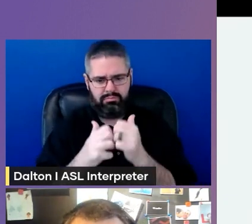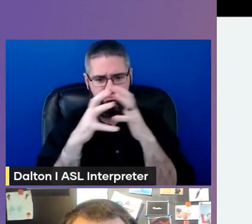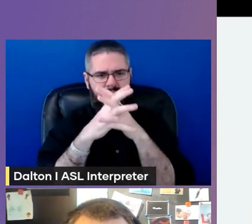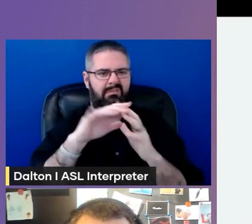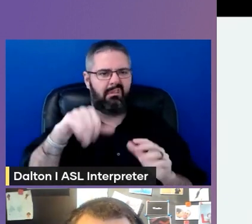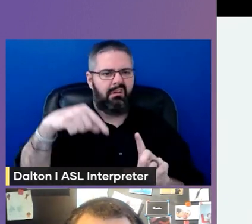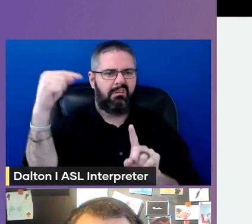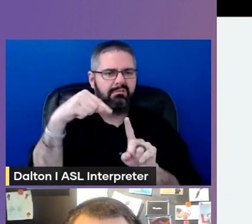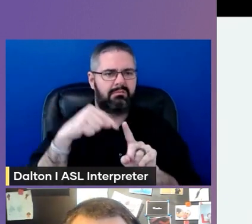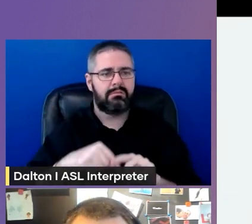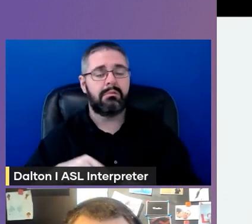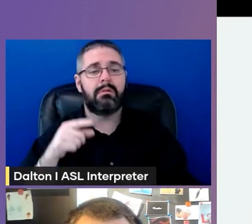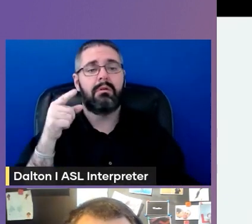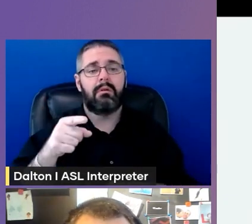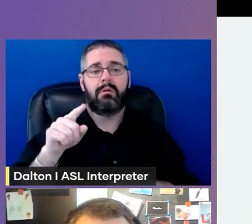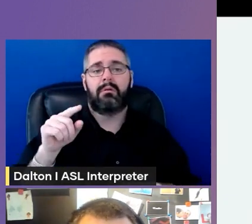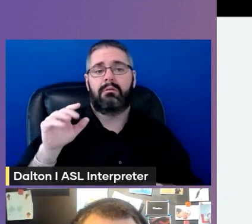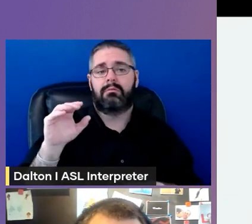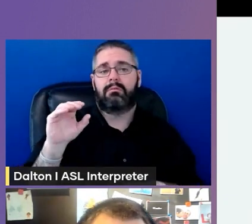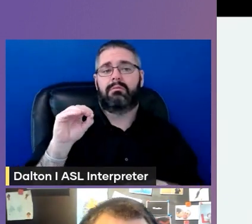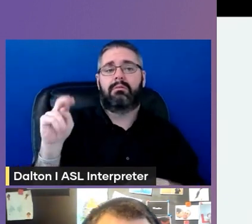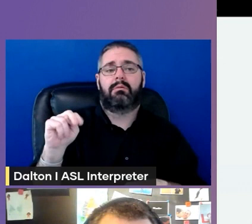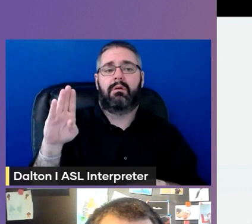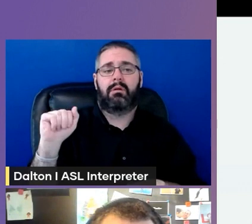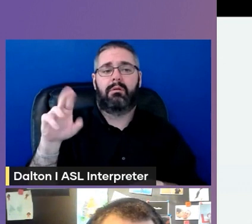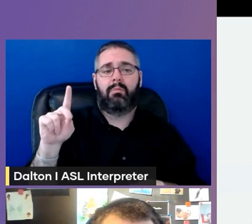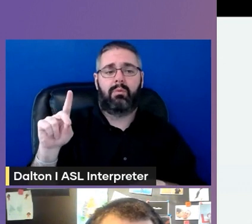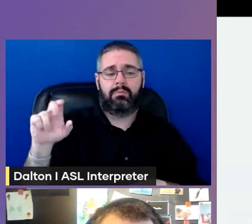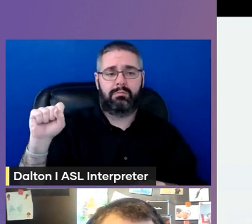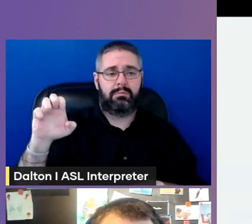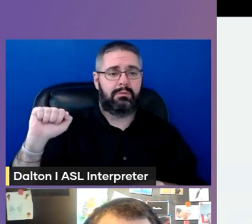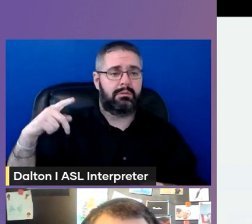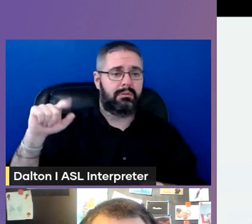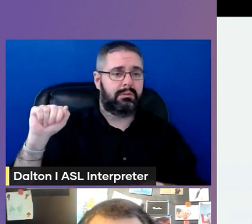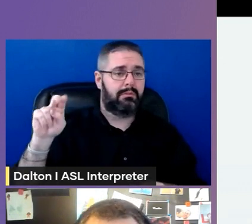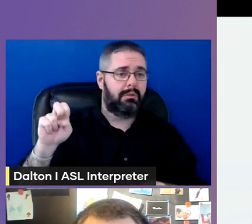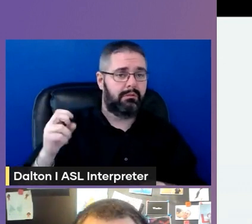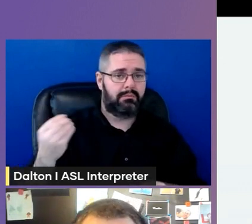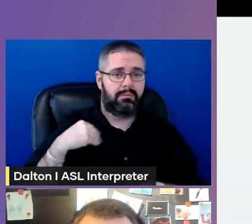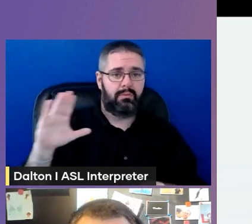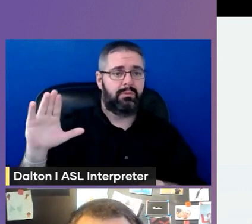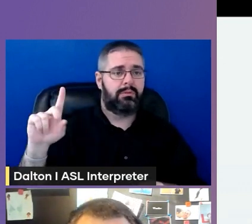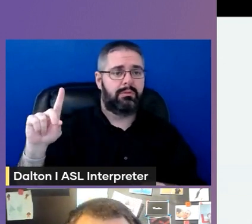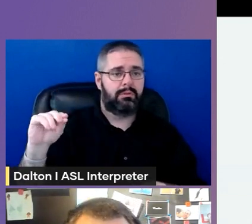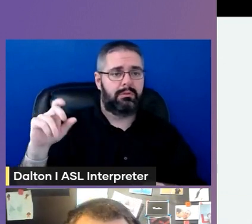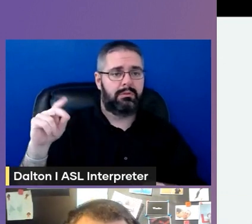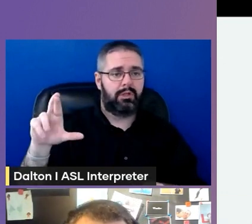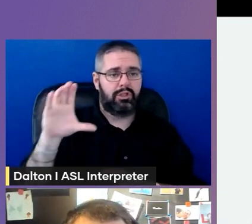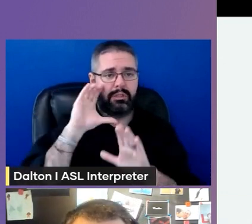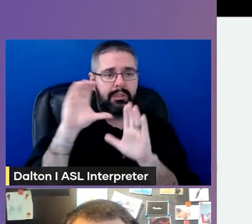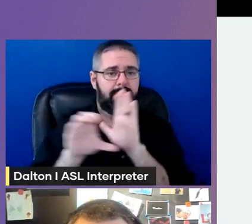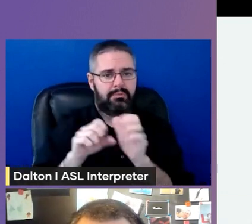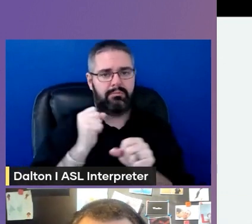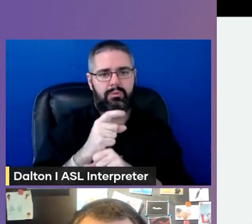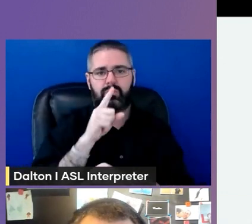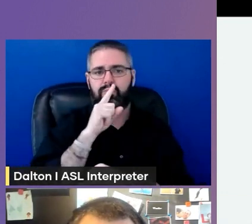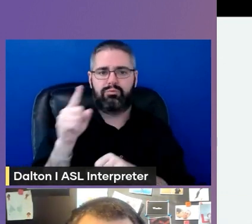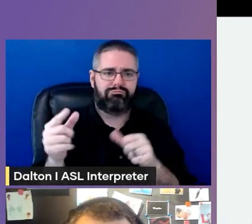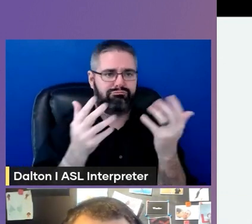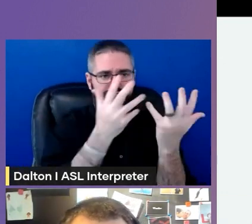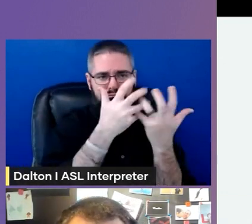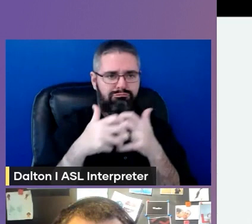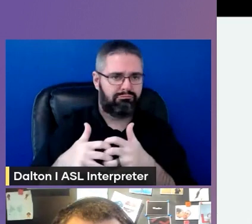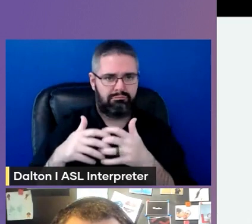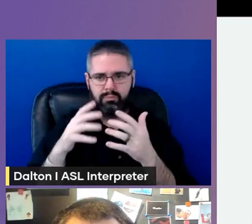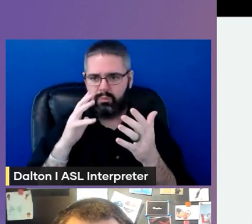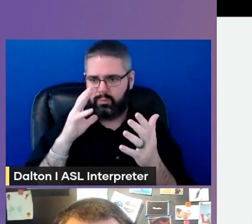to onboard on Seaplane, you give us your Docker image, and we make sure that it lands fairly